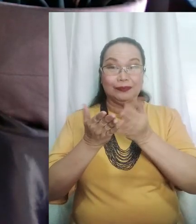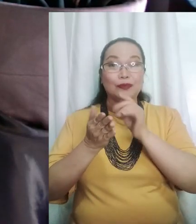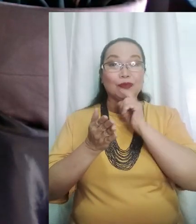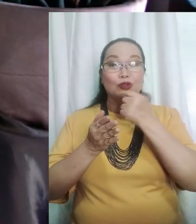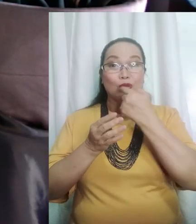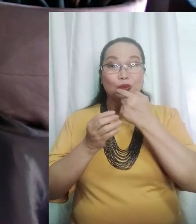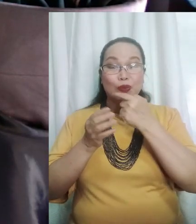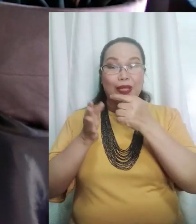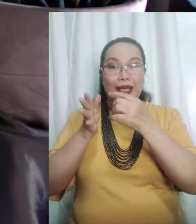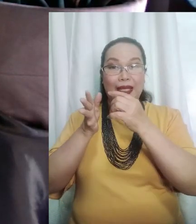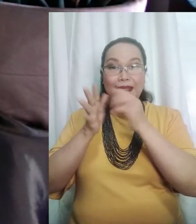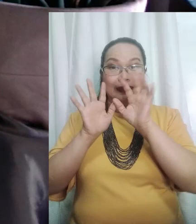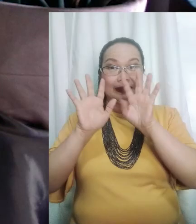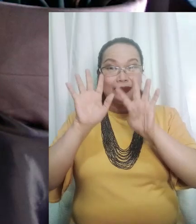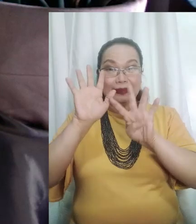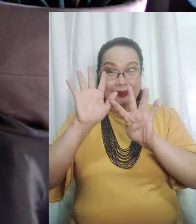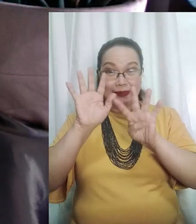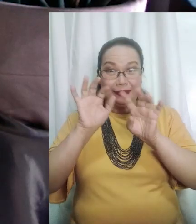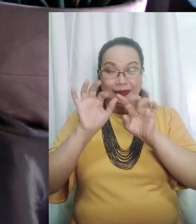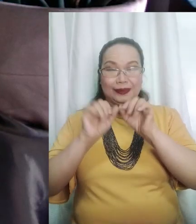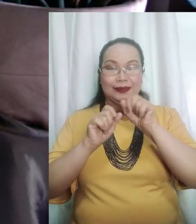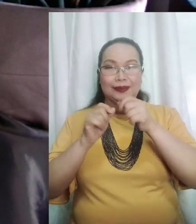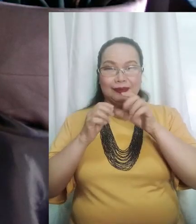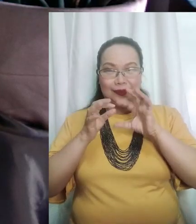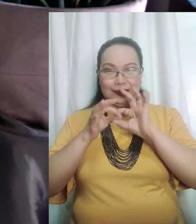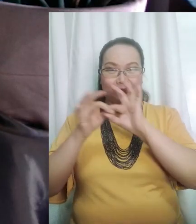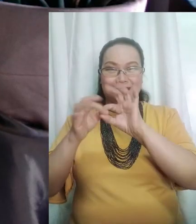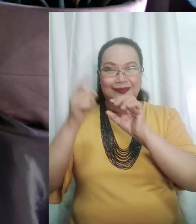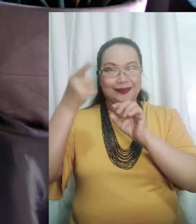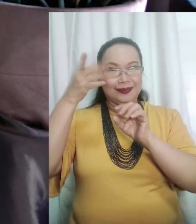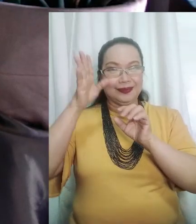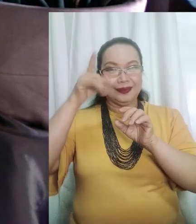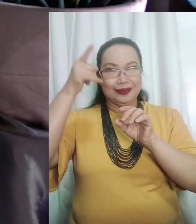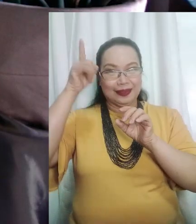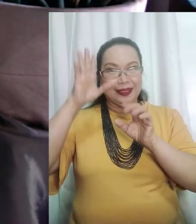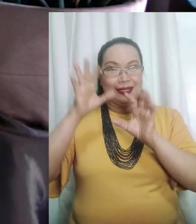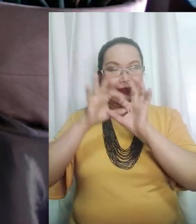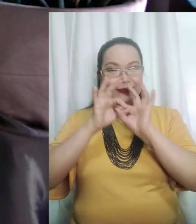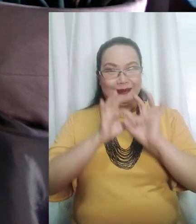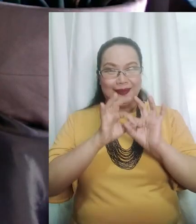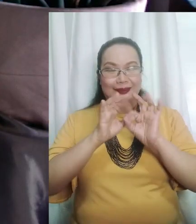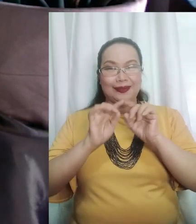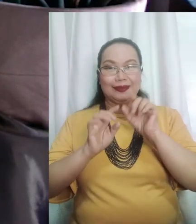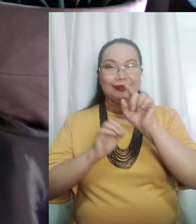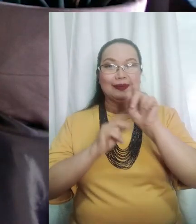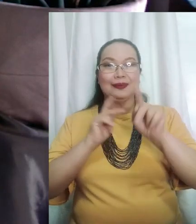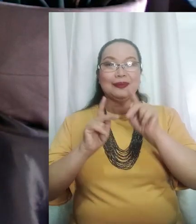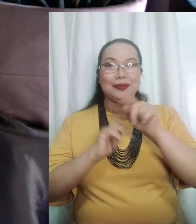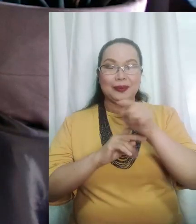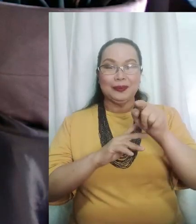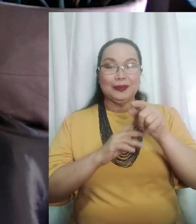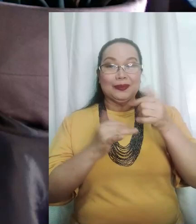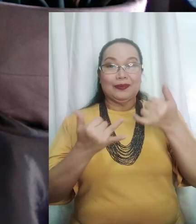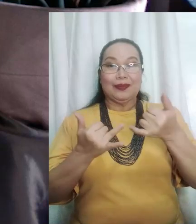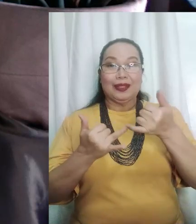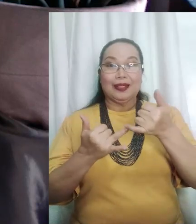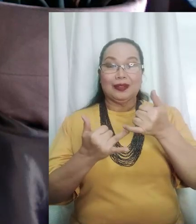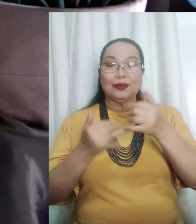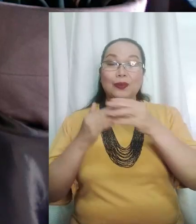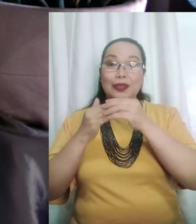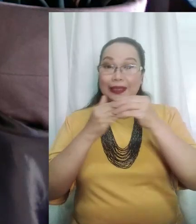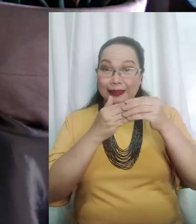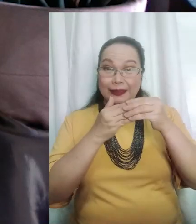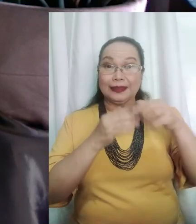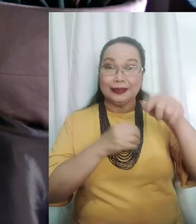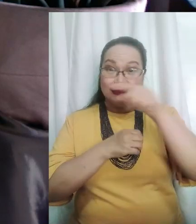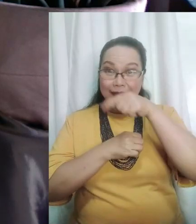Bible characters how they connected to God, and more importantly, how God connected to them. And this